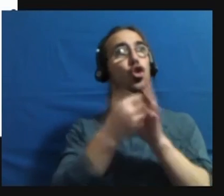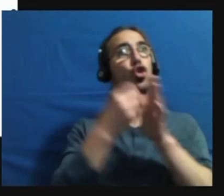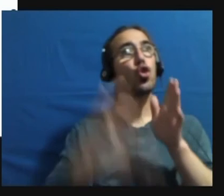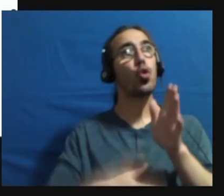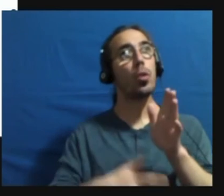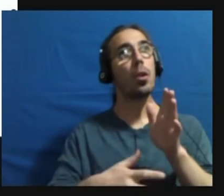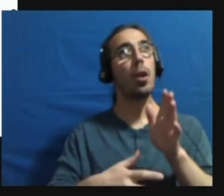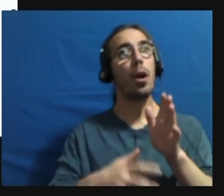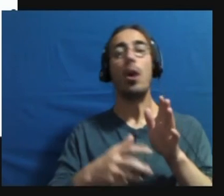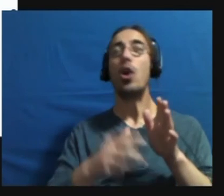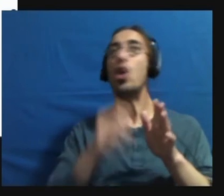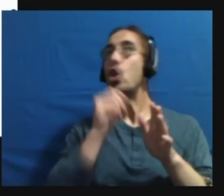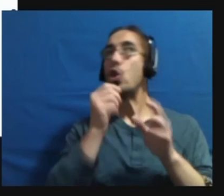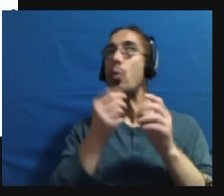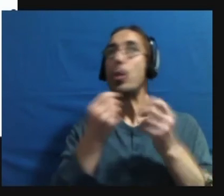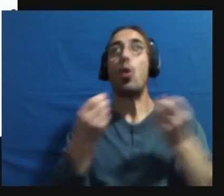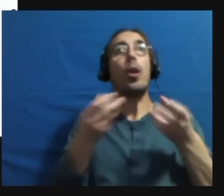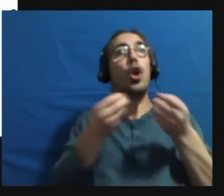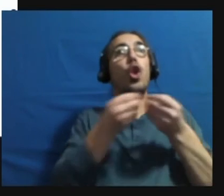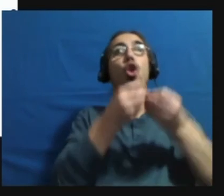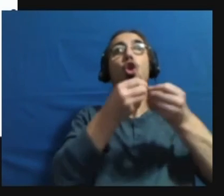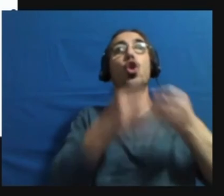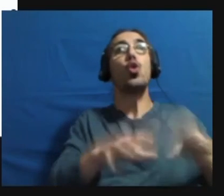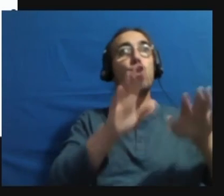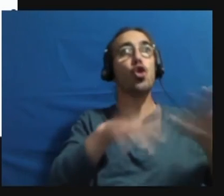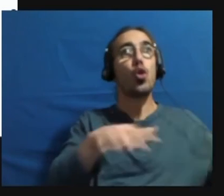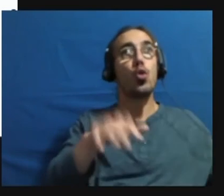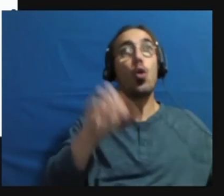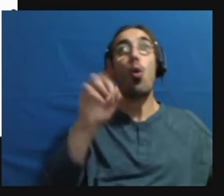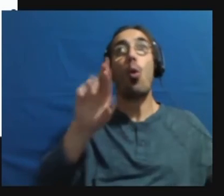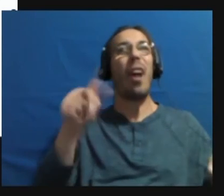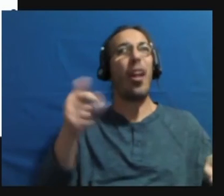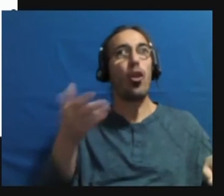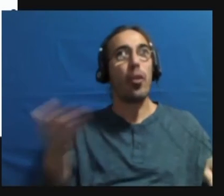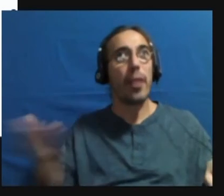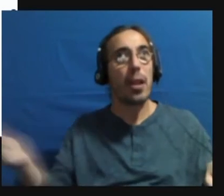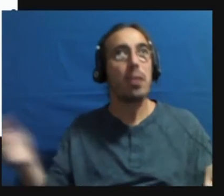the students and other things.